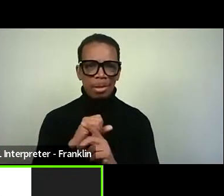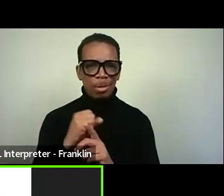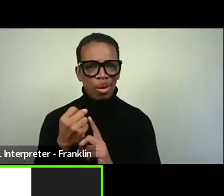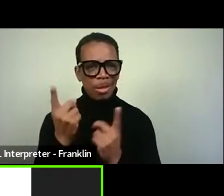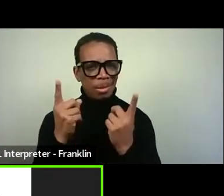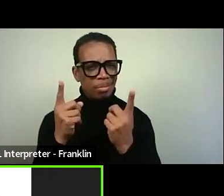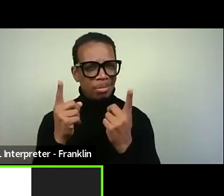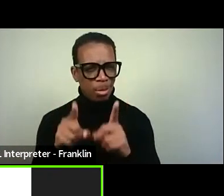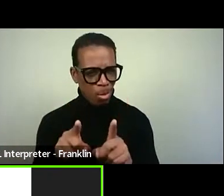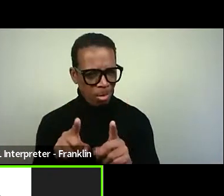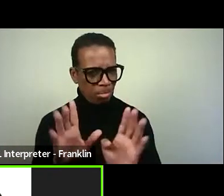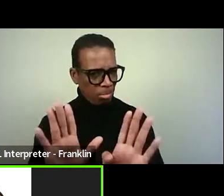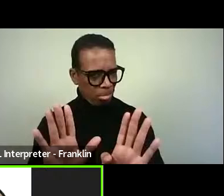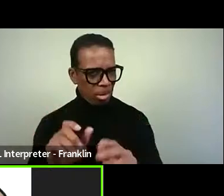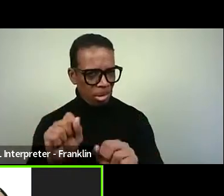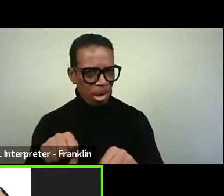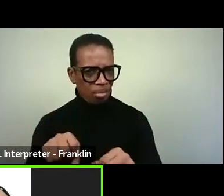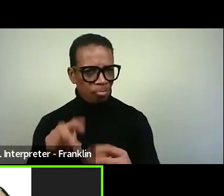about.